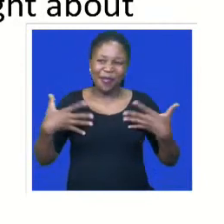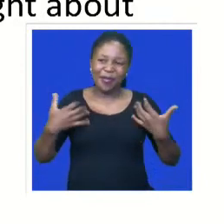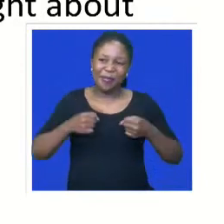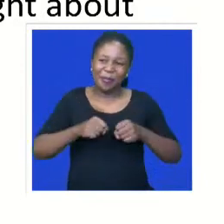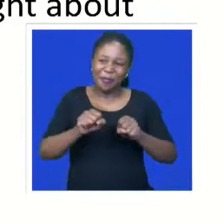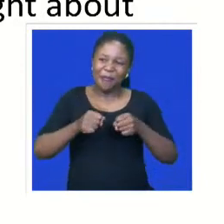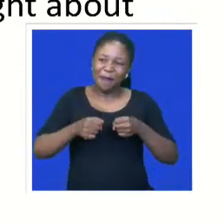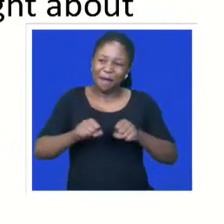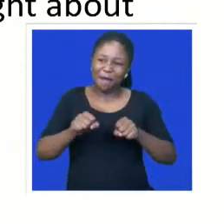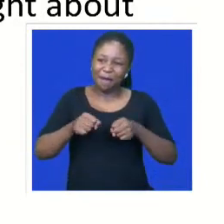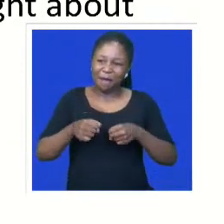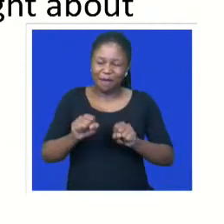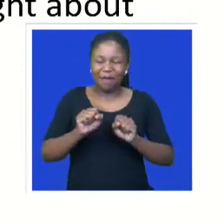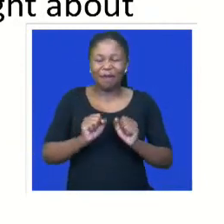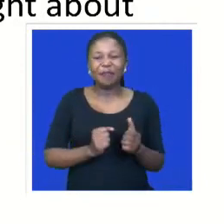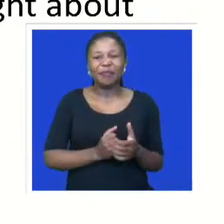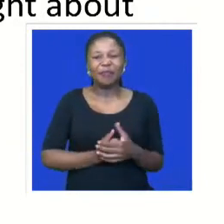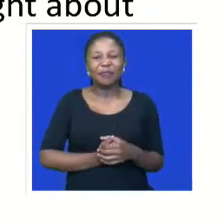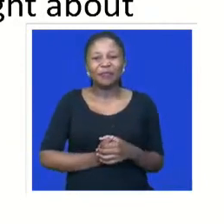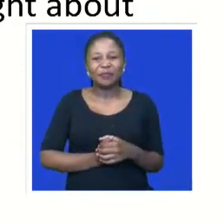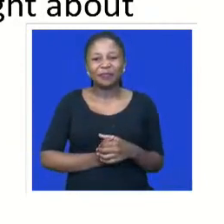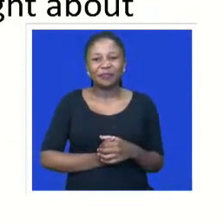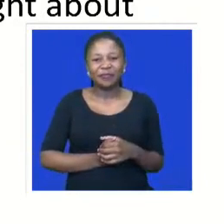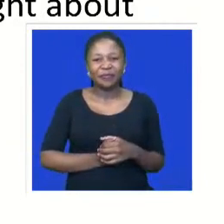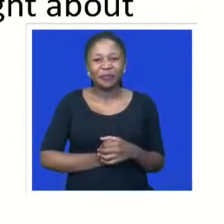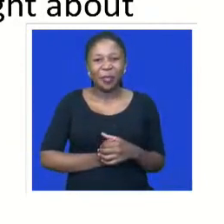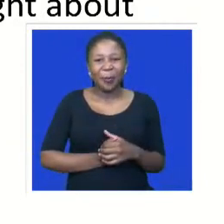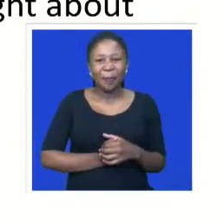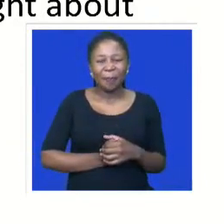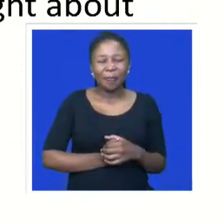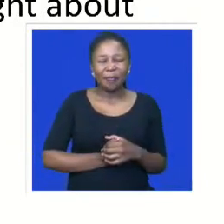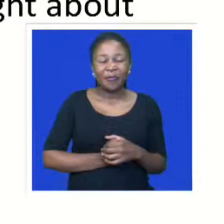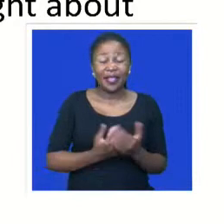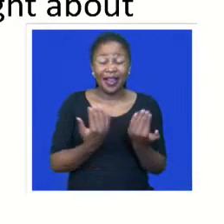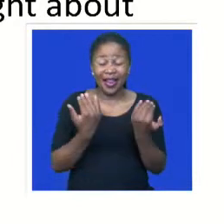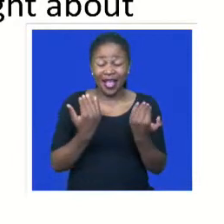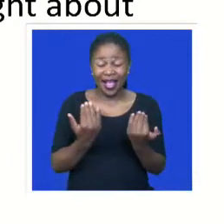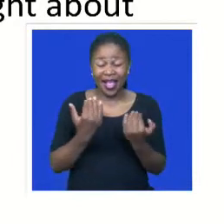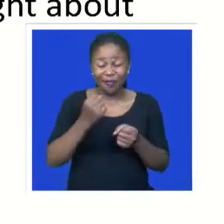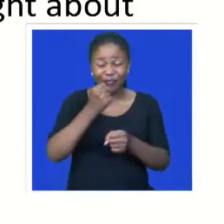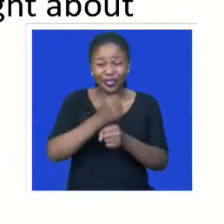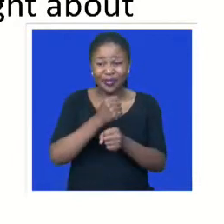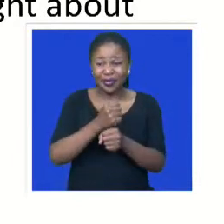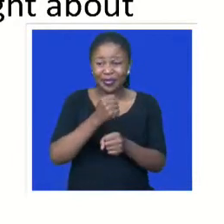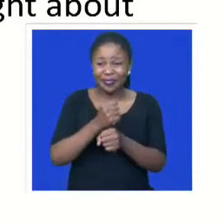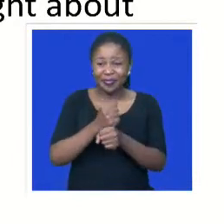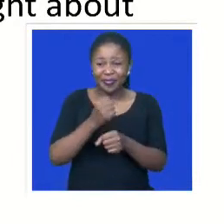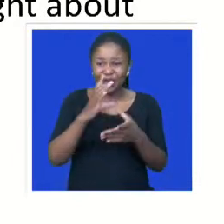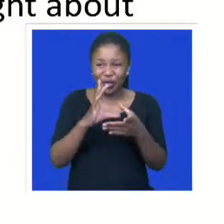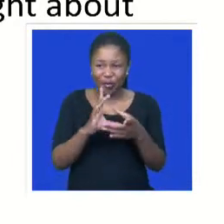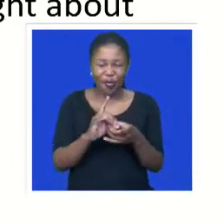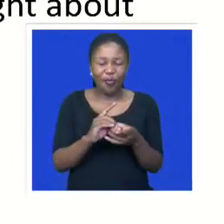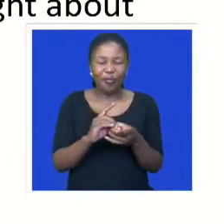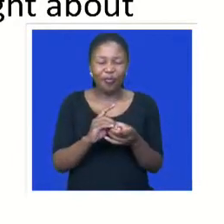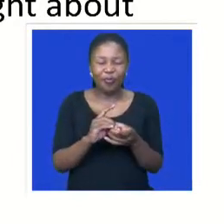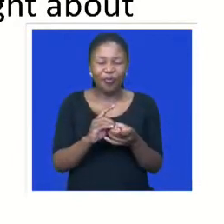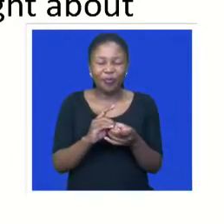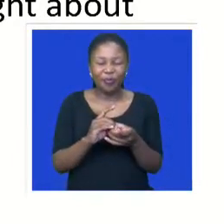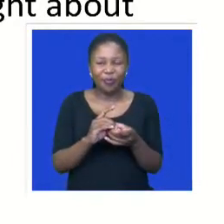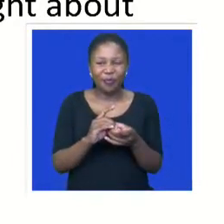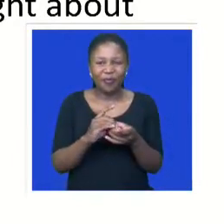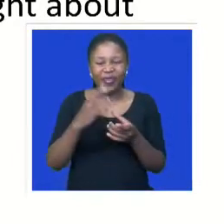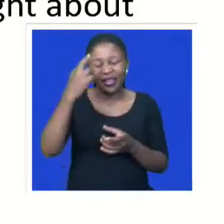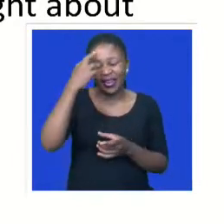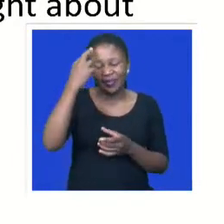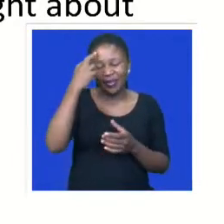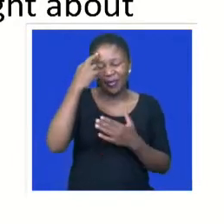Elena, remember in our previous lesson, we talked about Roman figure 1, which